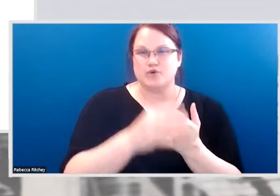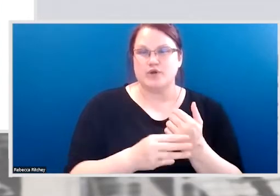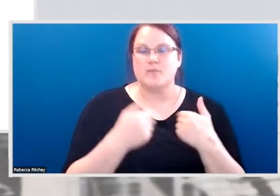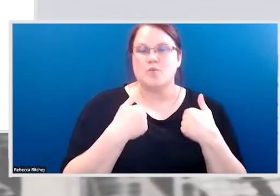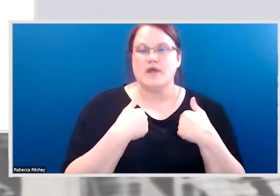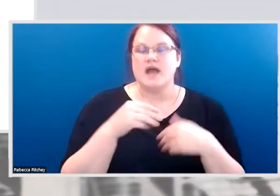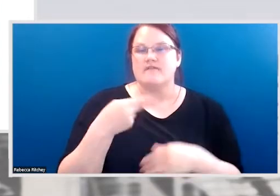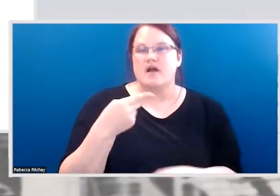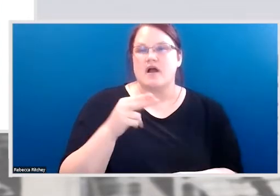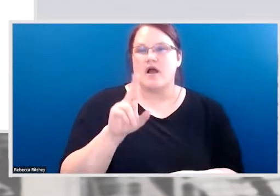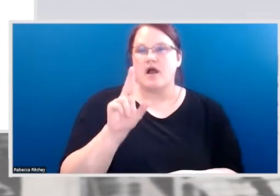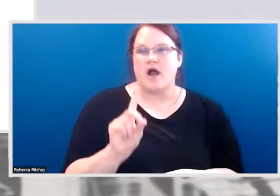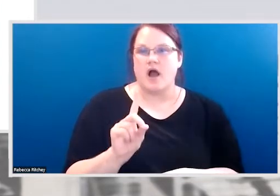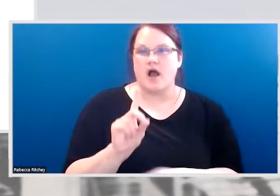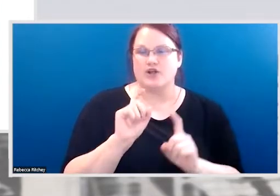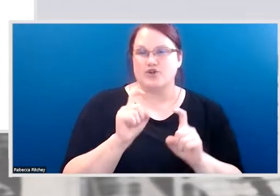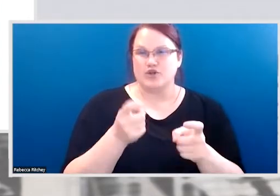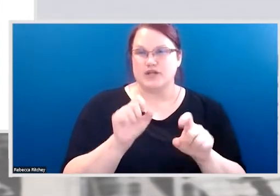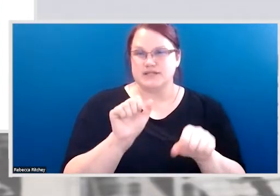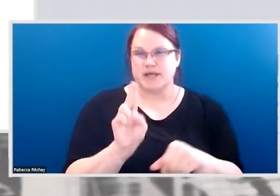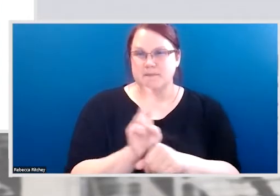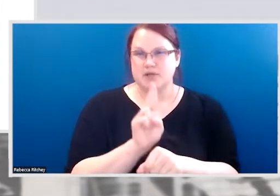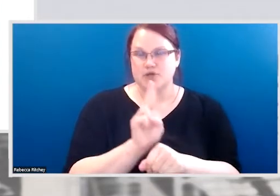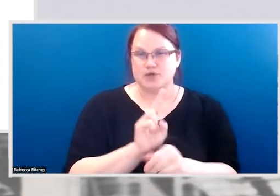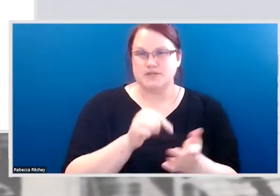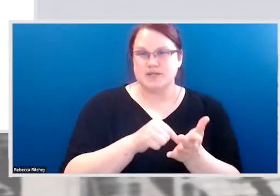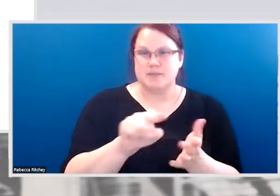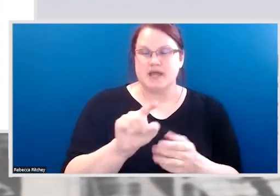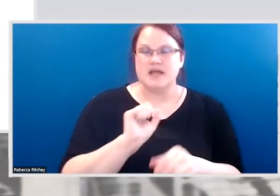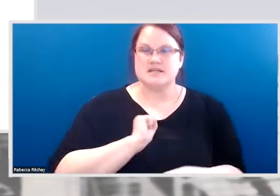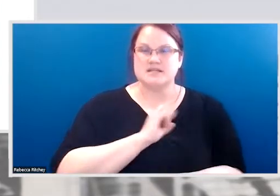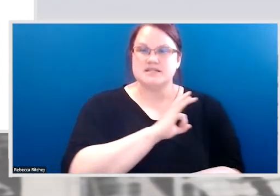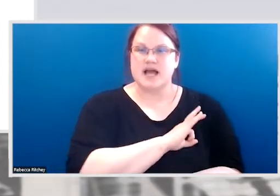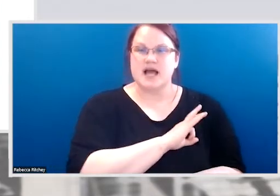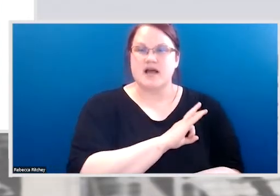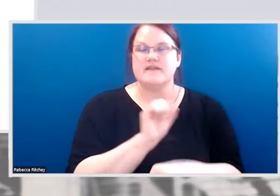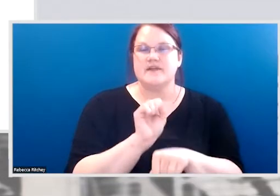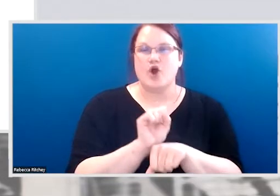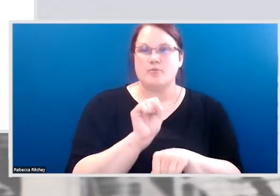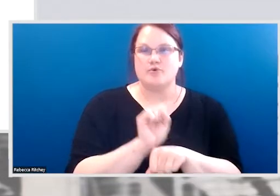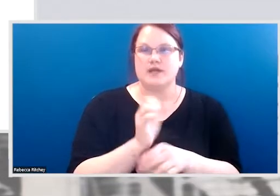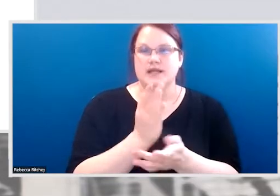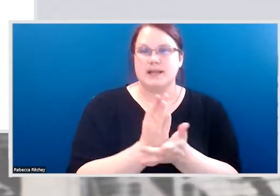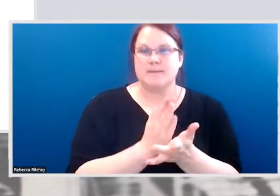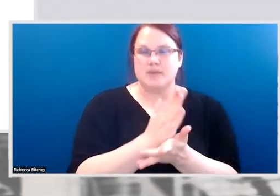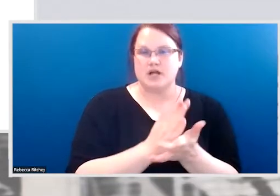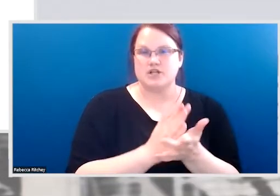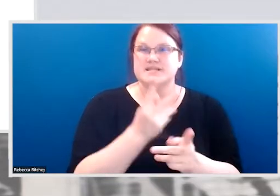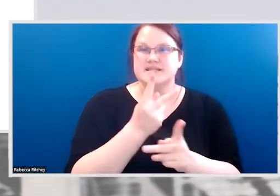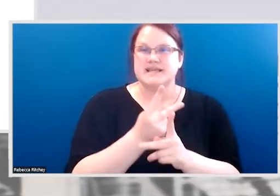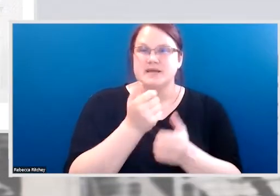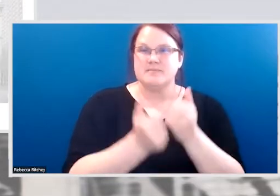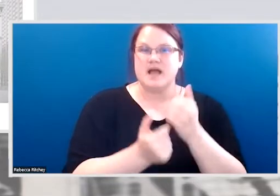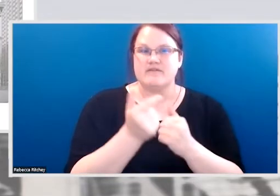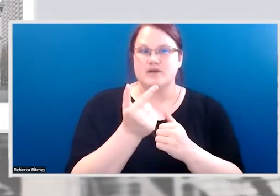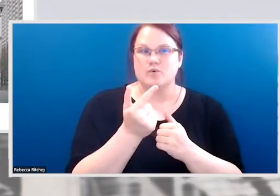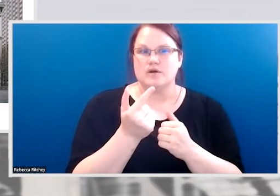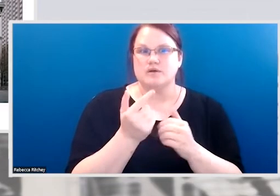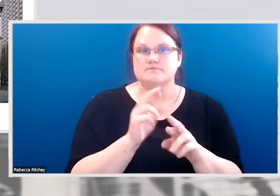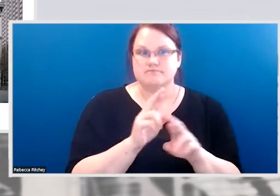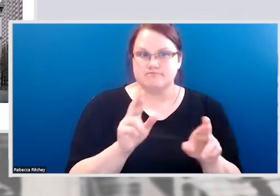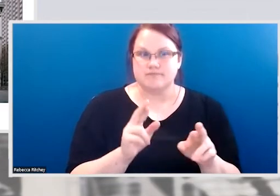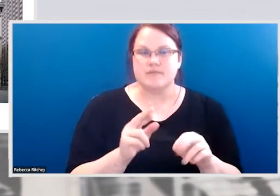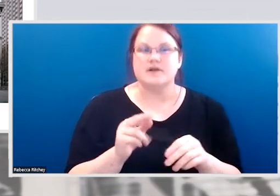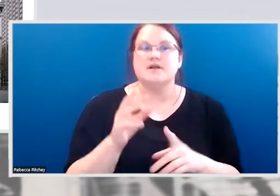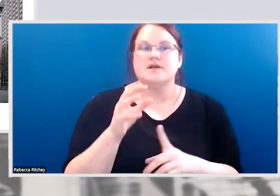those HUD grants and they can be utilized to pay for some staff within the operating budget. So keep everybody on our toes. We're going to have a